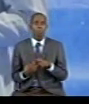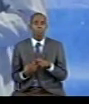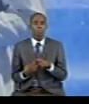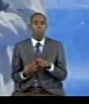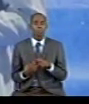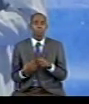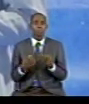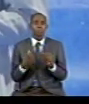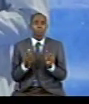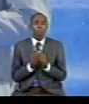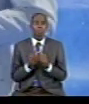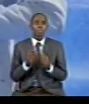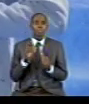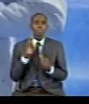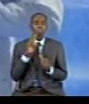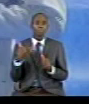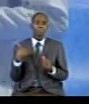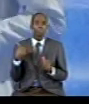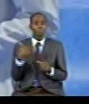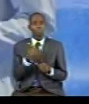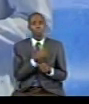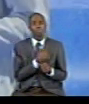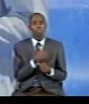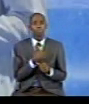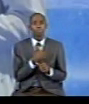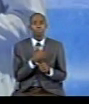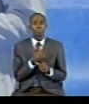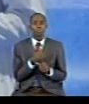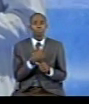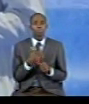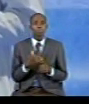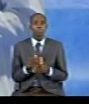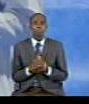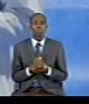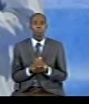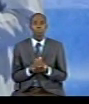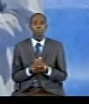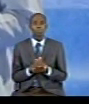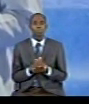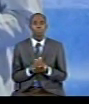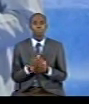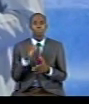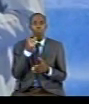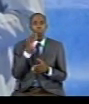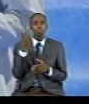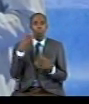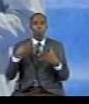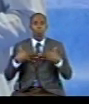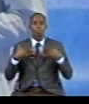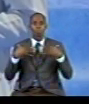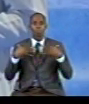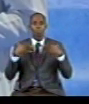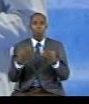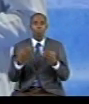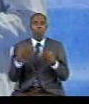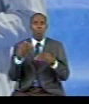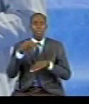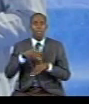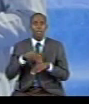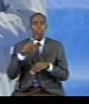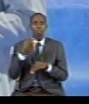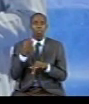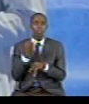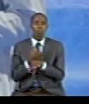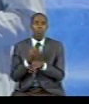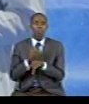pain. Fibroadenoma is a lump in the breast. She was healed at Ibadan Crusade. She will